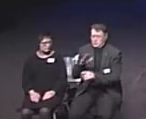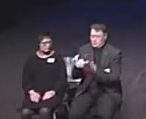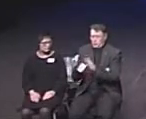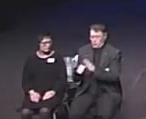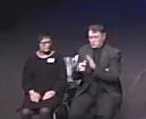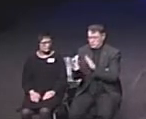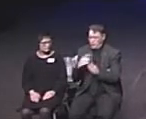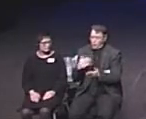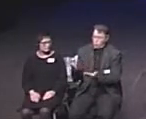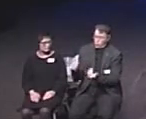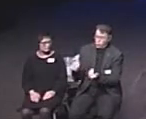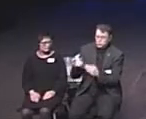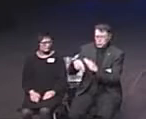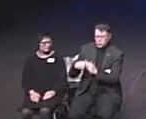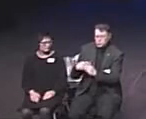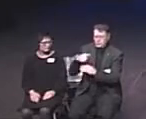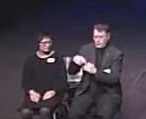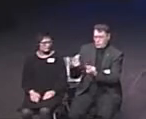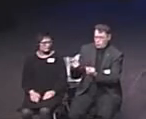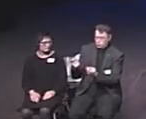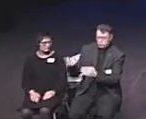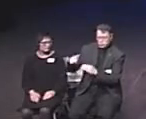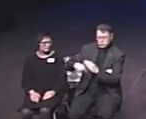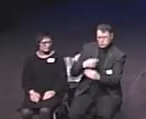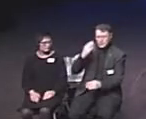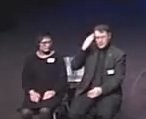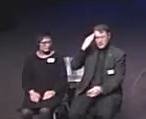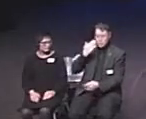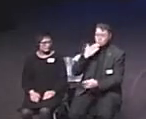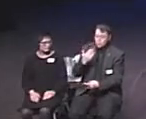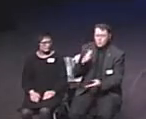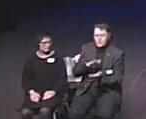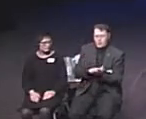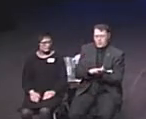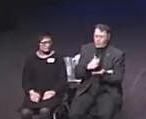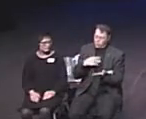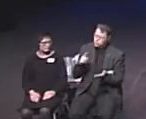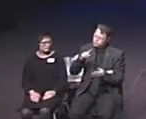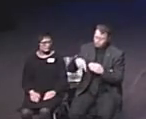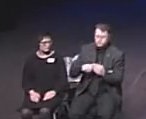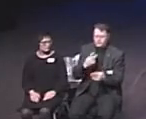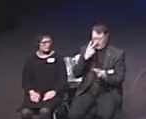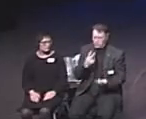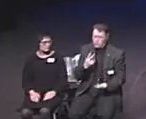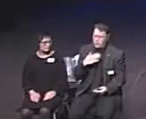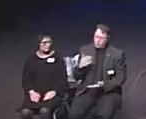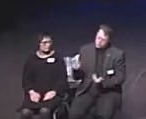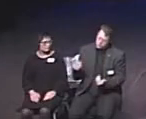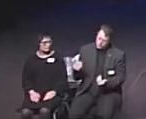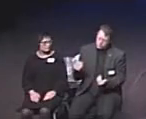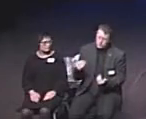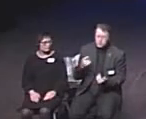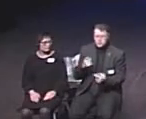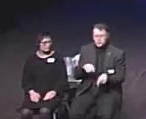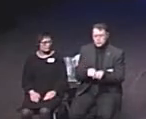them come to us, because we know that we are good for them and we want them to come to us to see that. So how do we